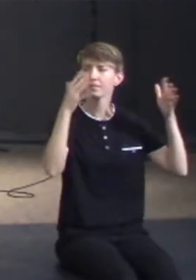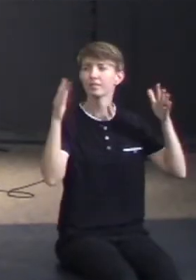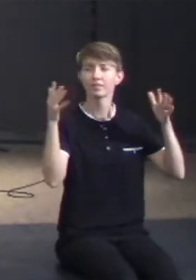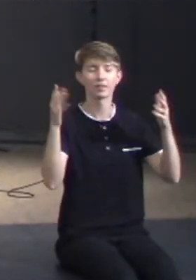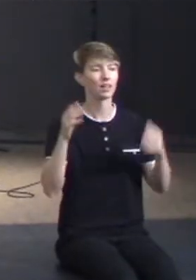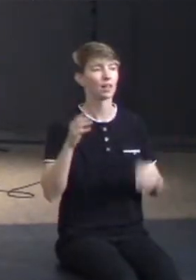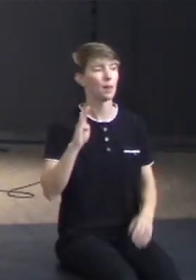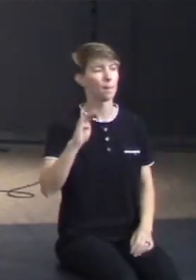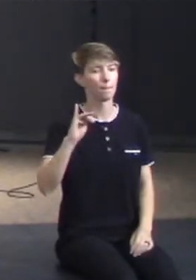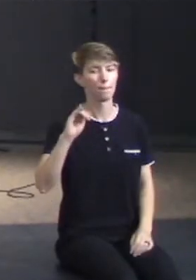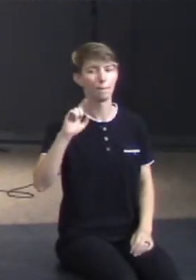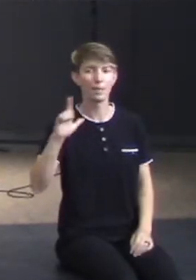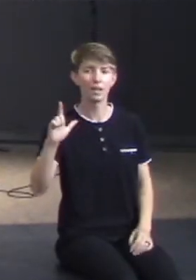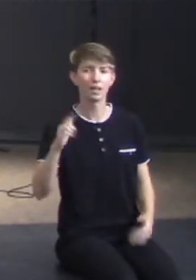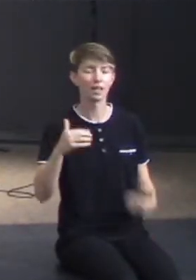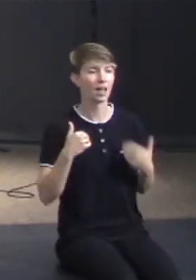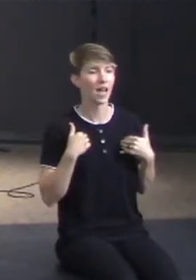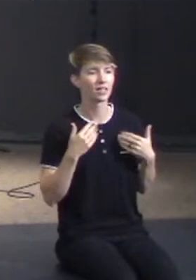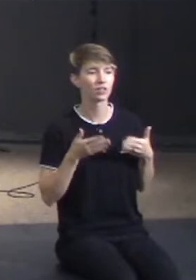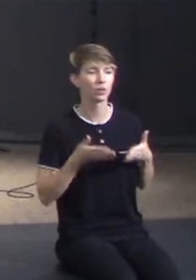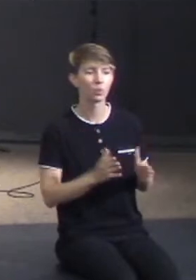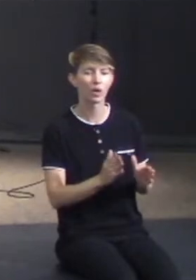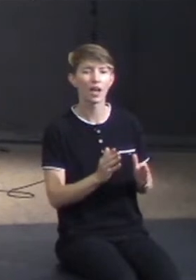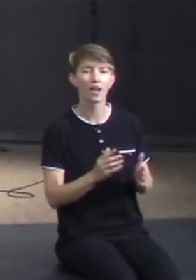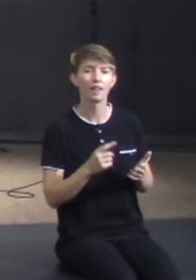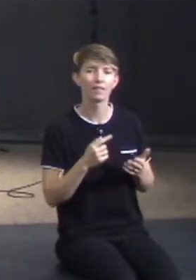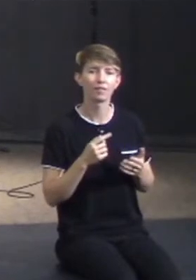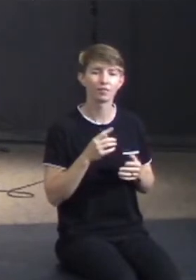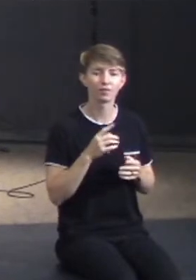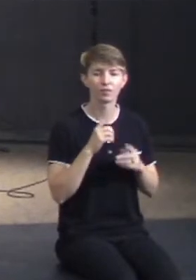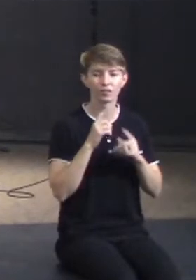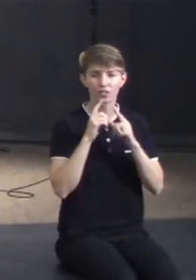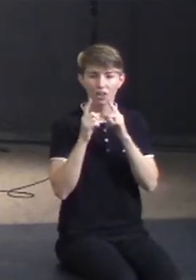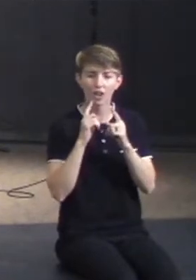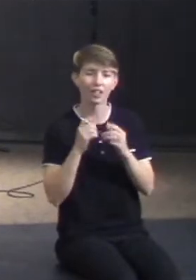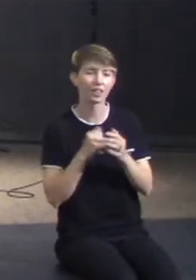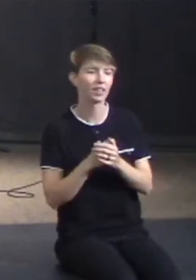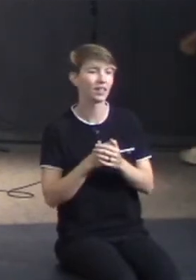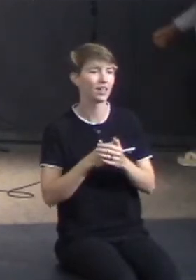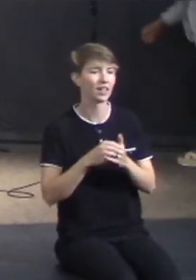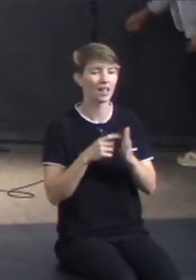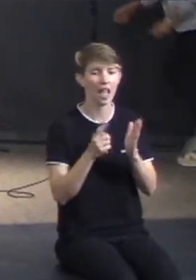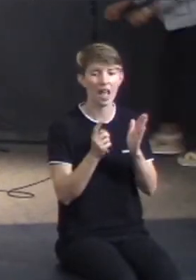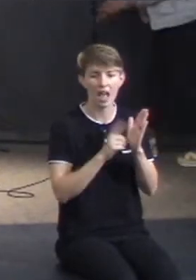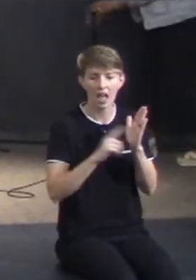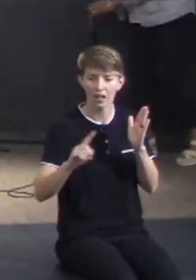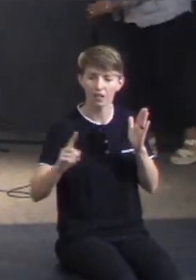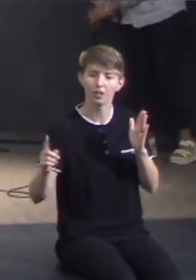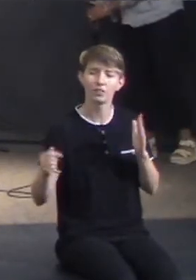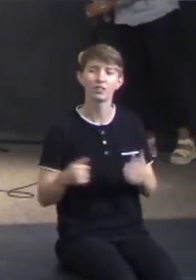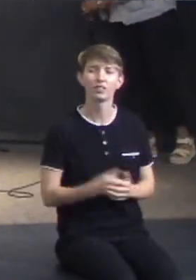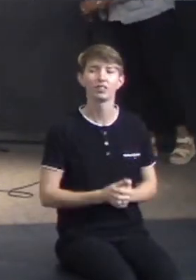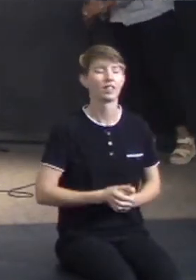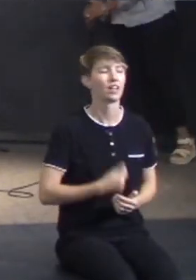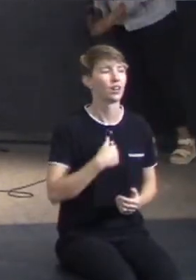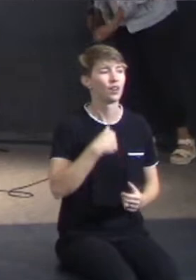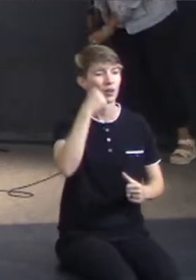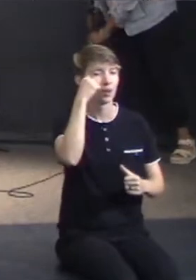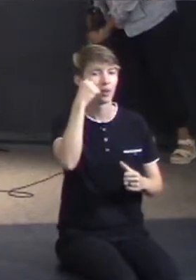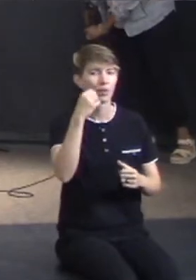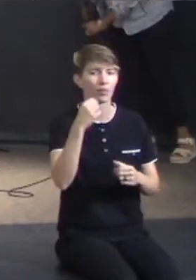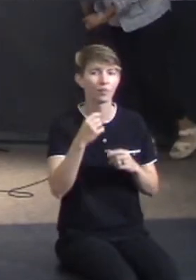Bill has a way of talking, and it echoes. like in your heart, but it, you remind me of a story. I really